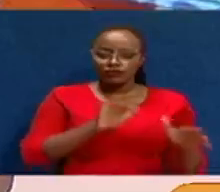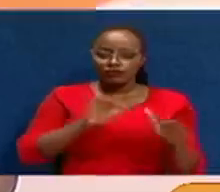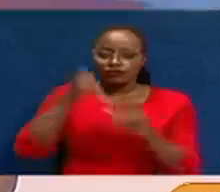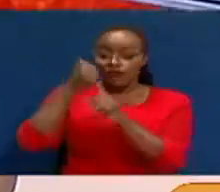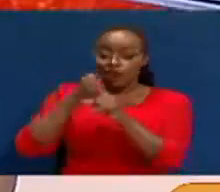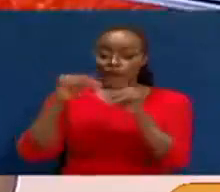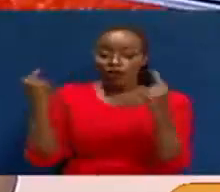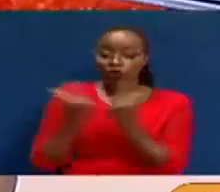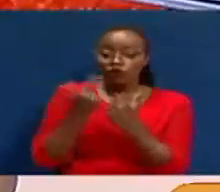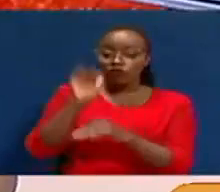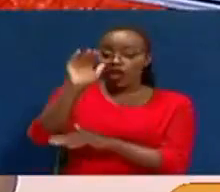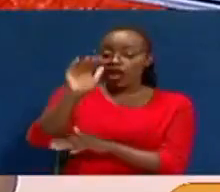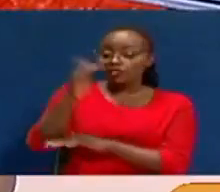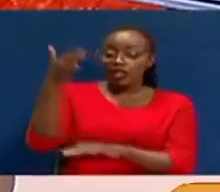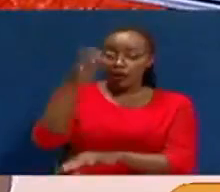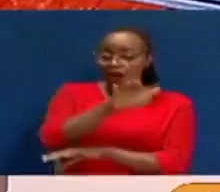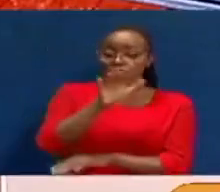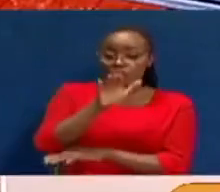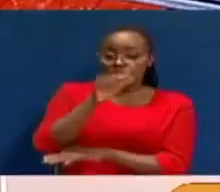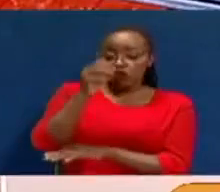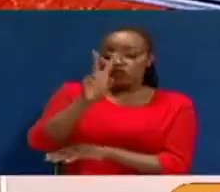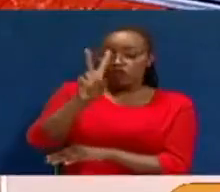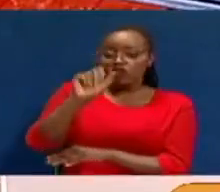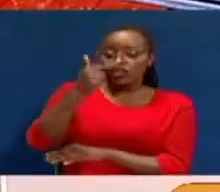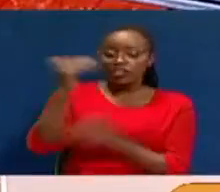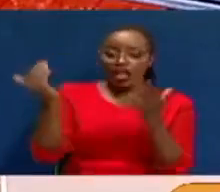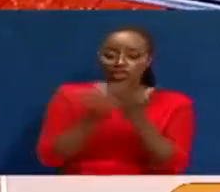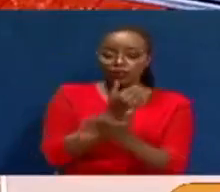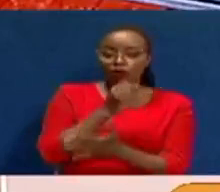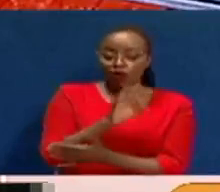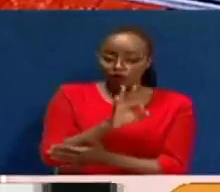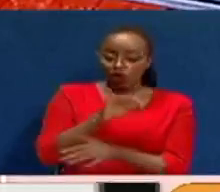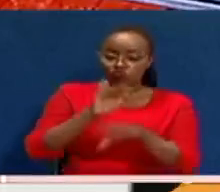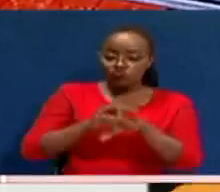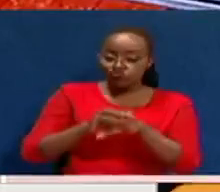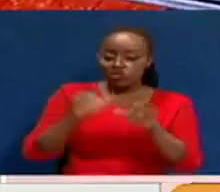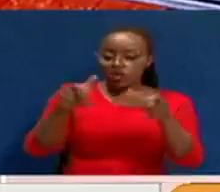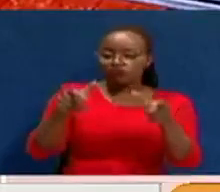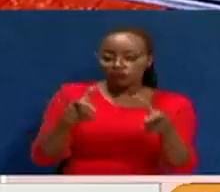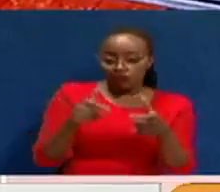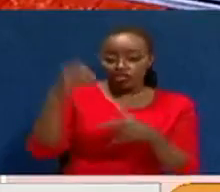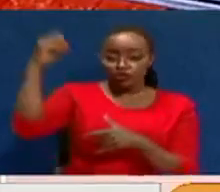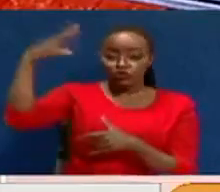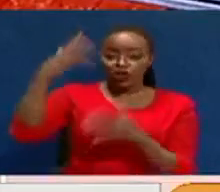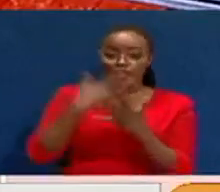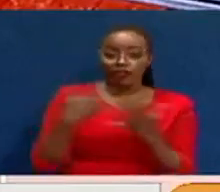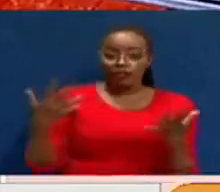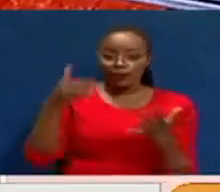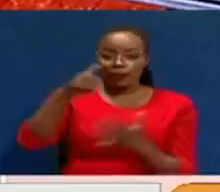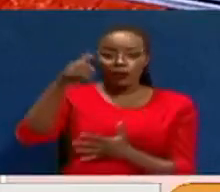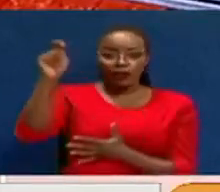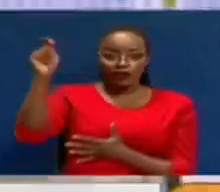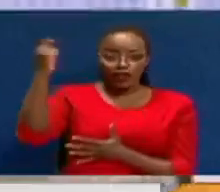A lobby group is calling for the reinstatement of VAT exemptions on clean cooking and solar products in the